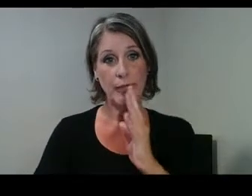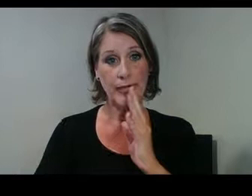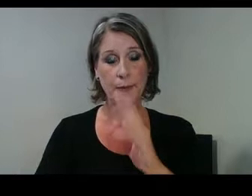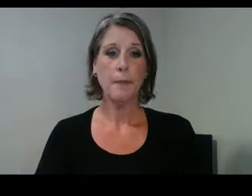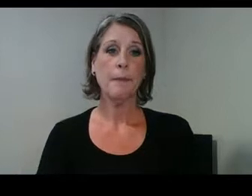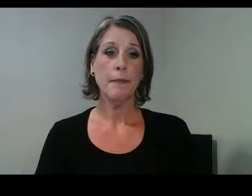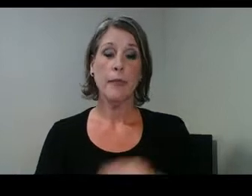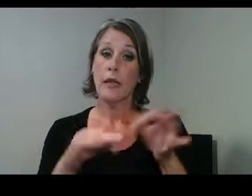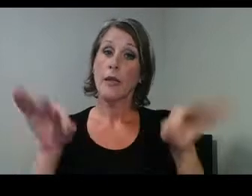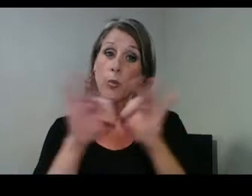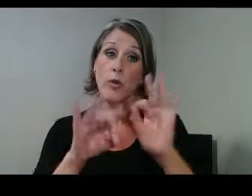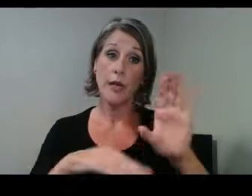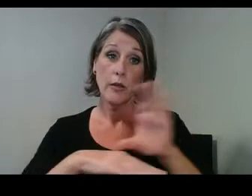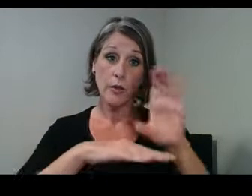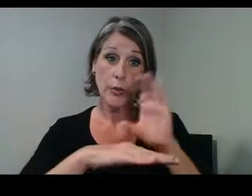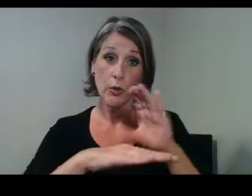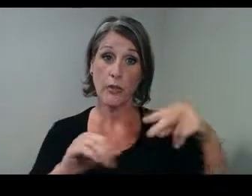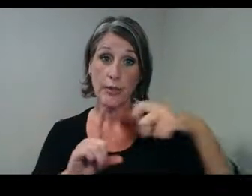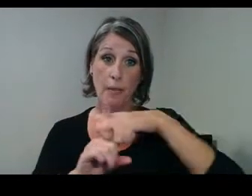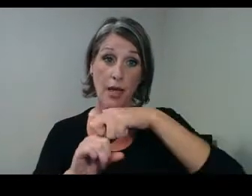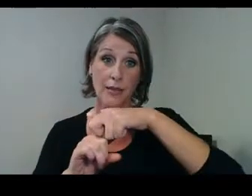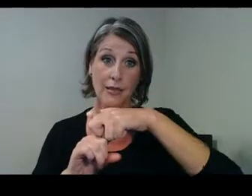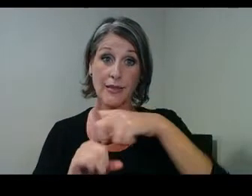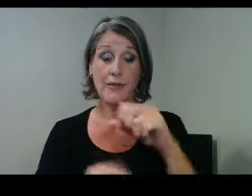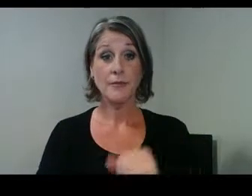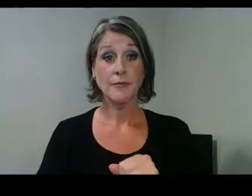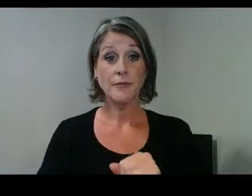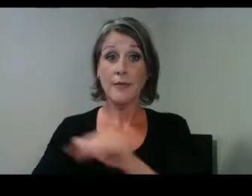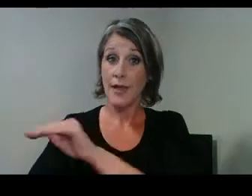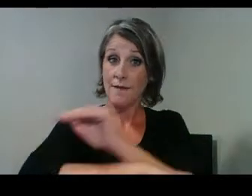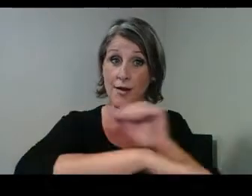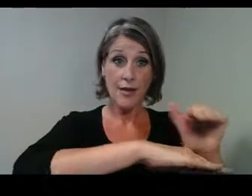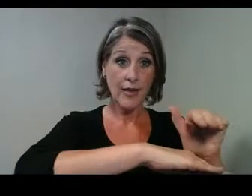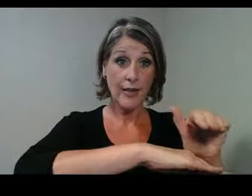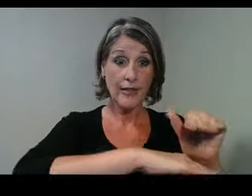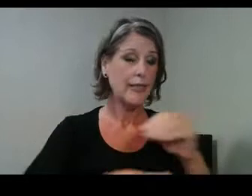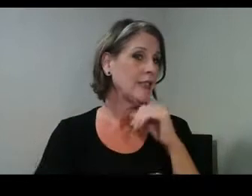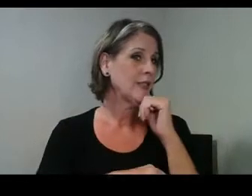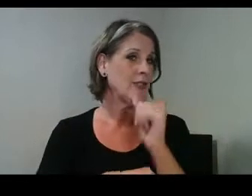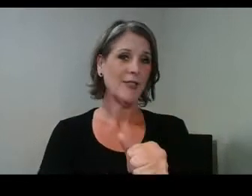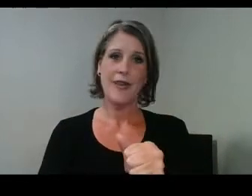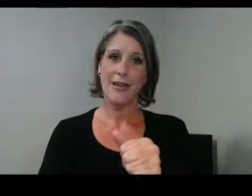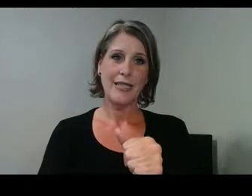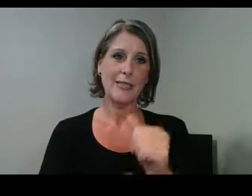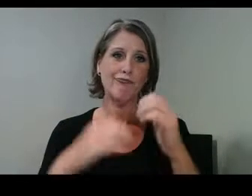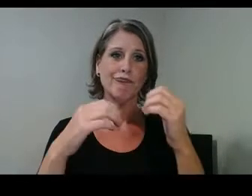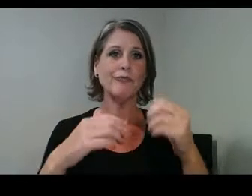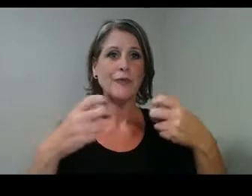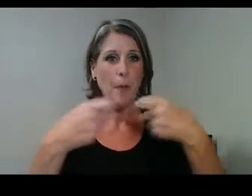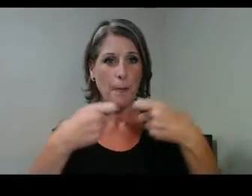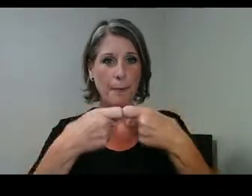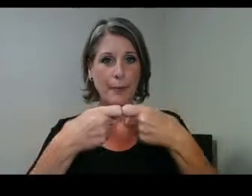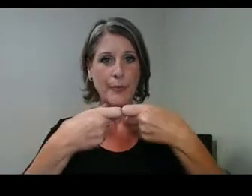charged every night so that there's not a risk of them dying during the day. We also want them to